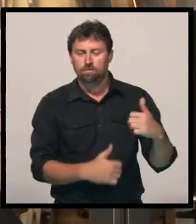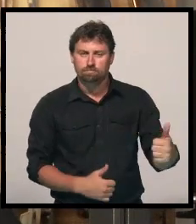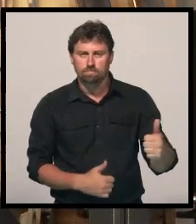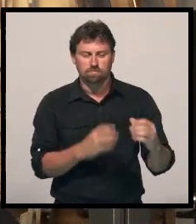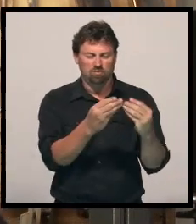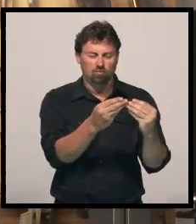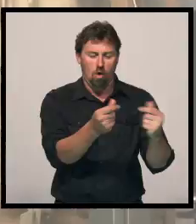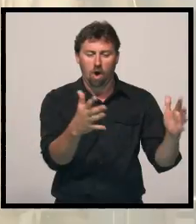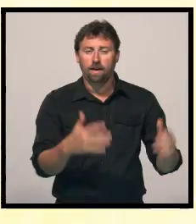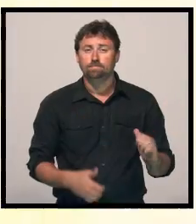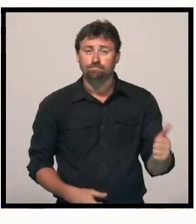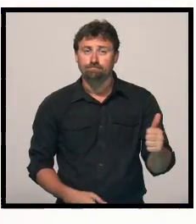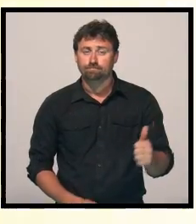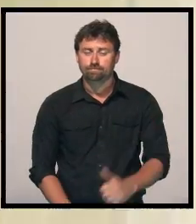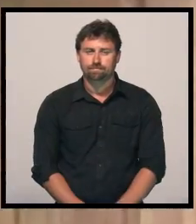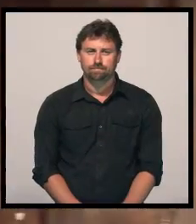needs. And it's finished.